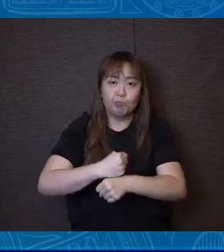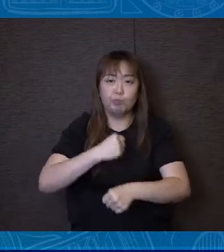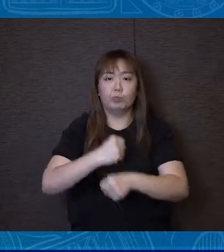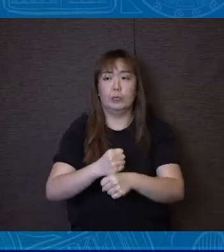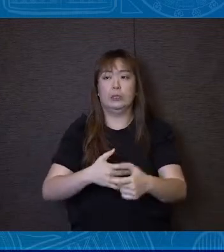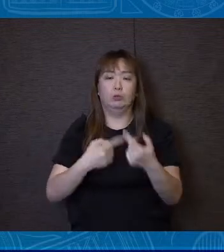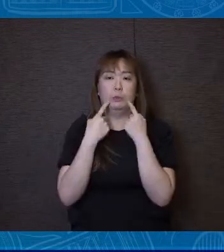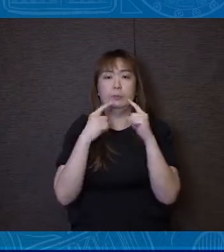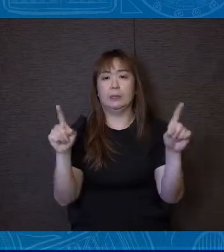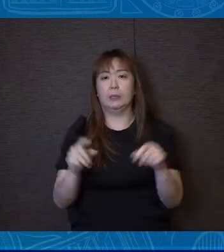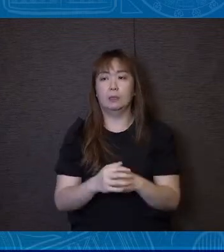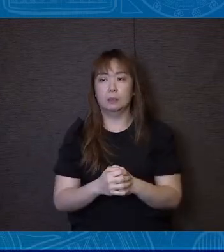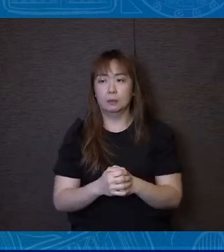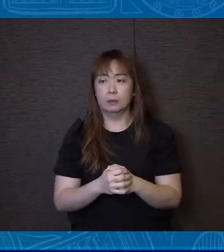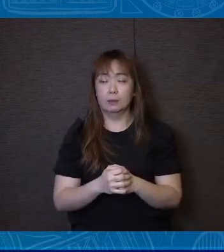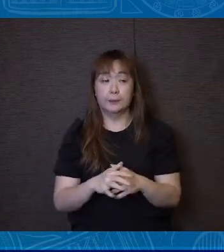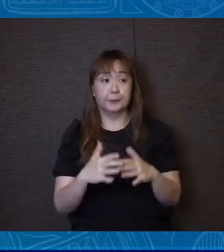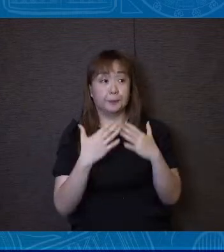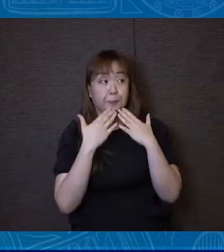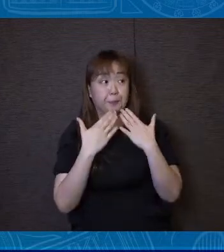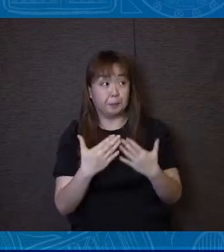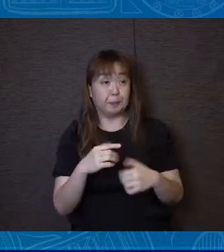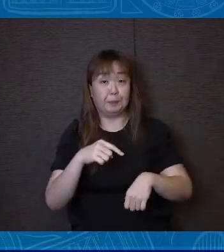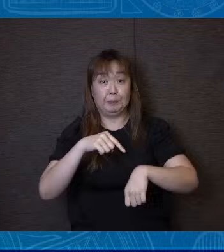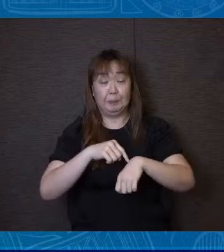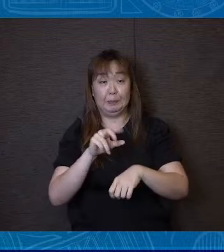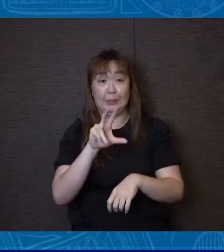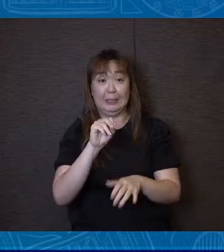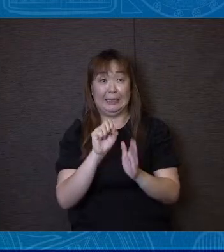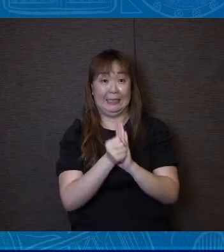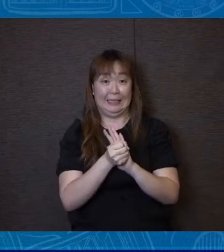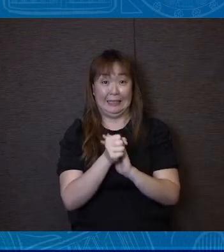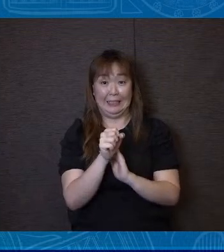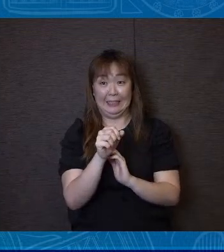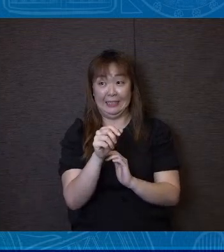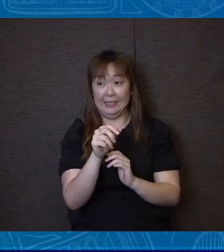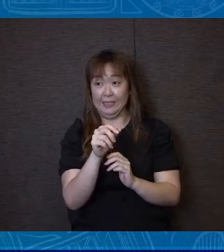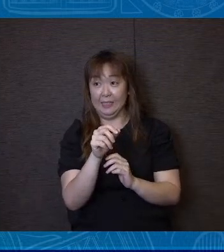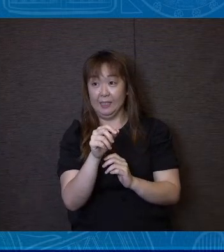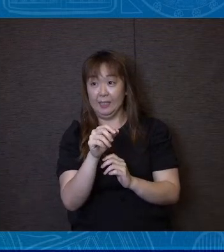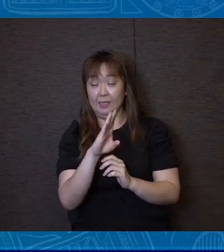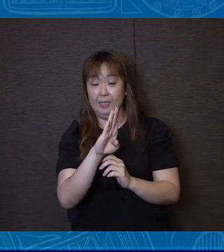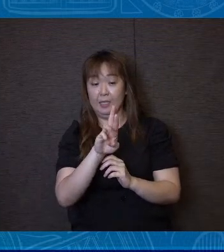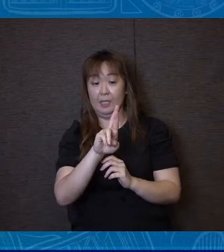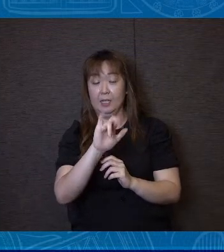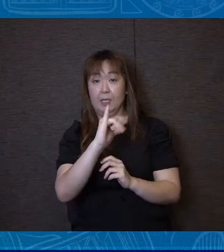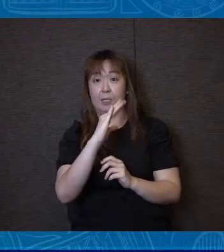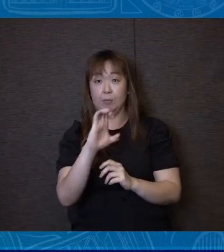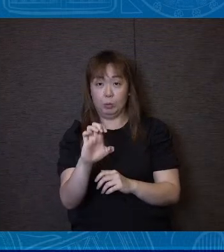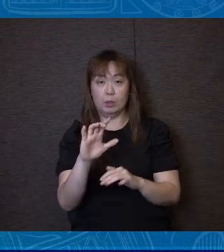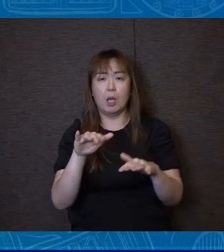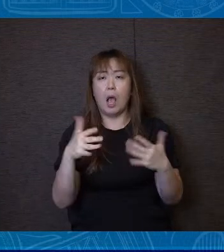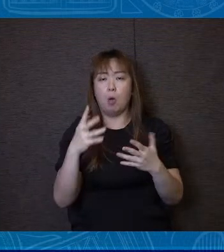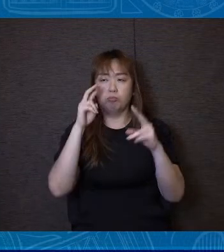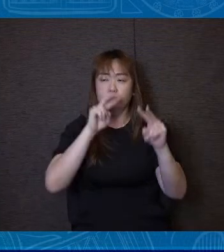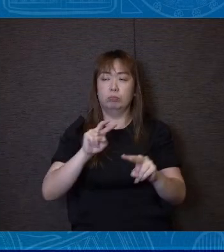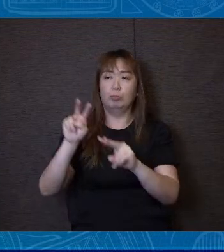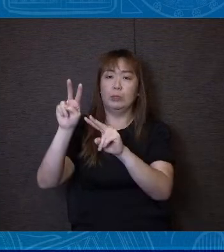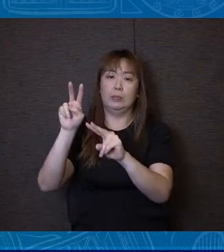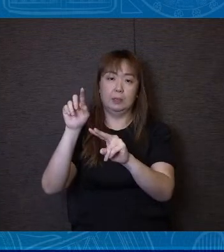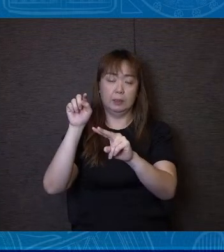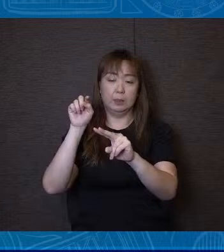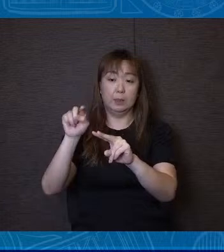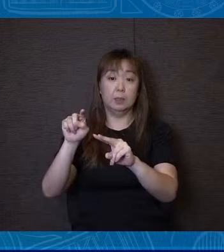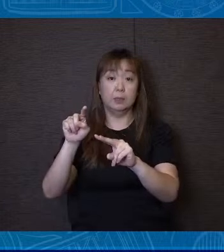you. Bryce, in 30 seconds, can you say how AI-driven predictive analytics